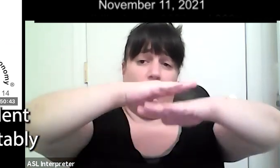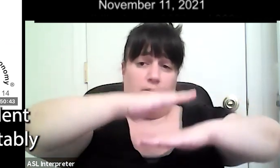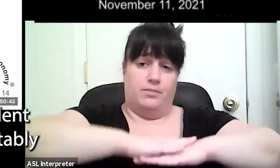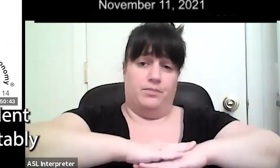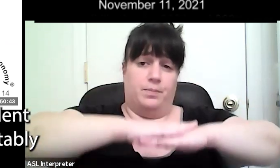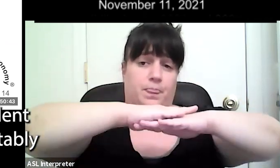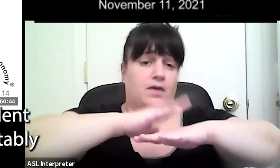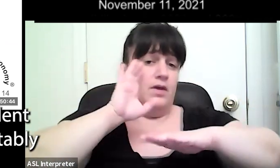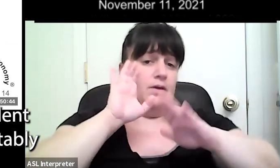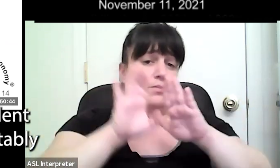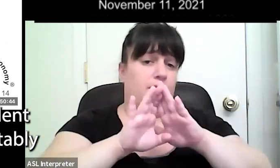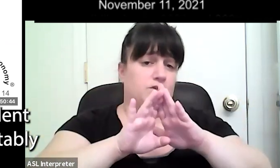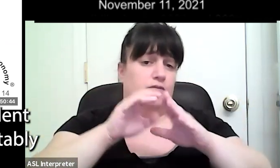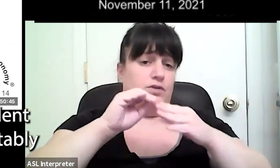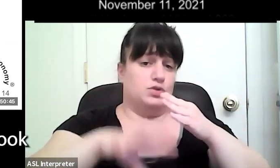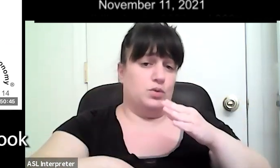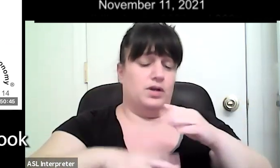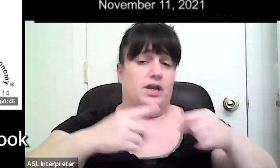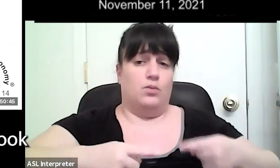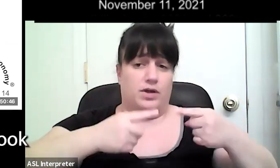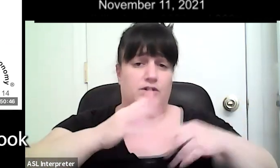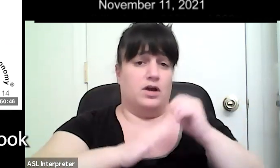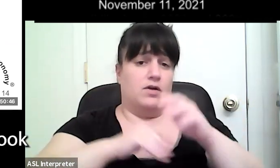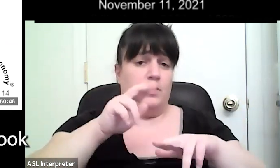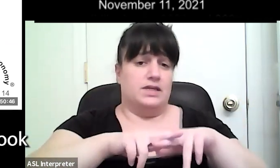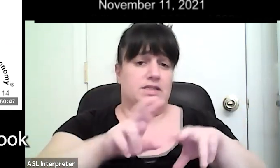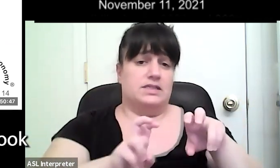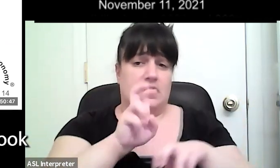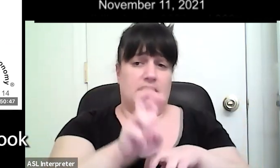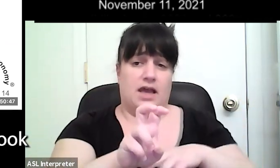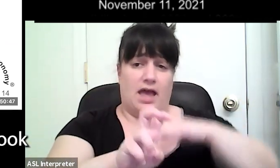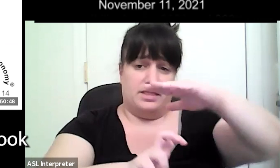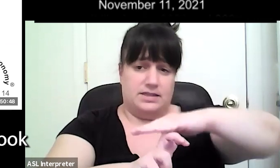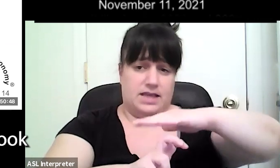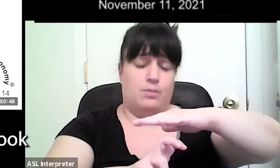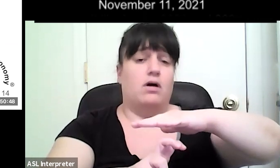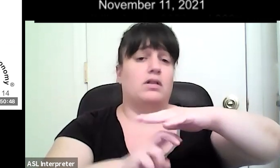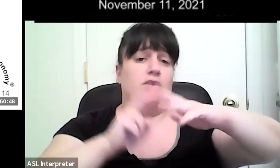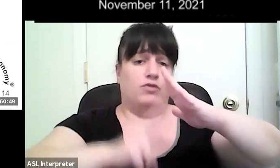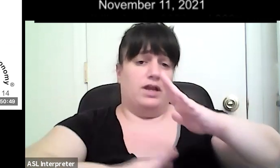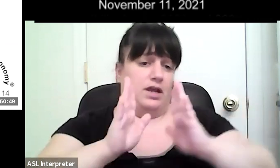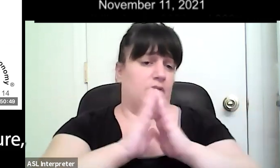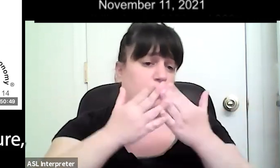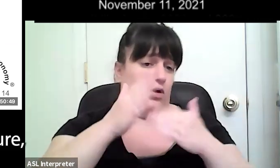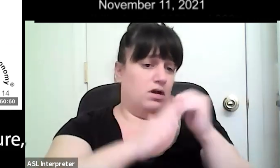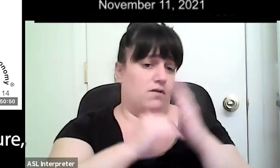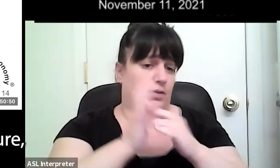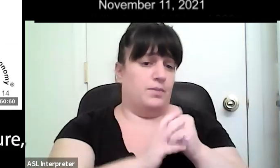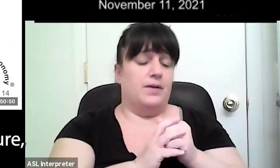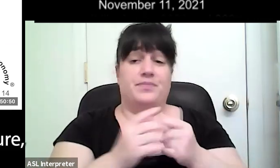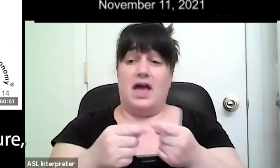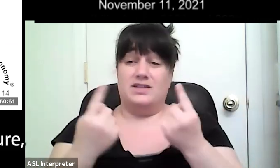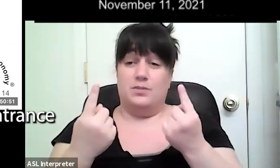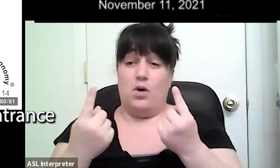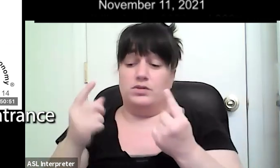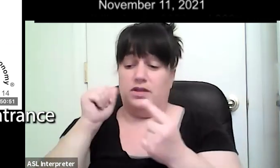of a student in a wheelchair who's comfortably seated under this table and comfortably reading a book. As opposed to the